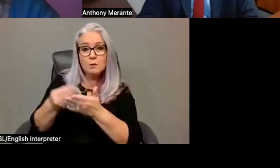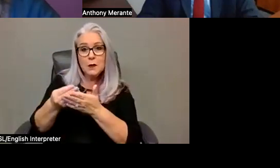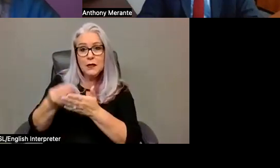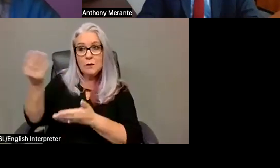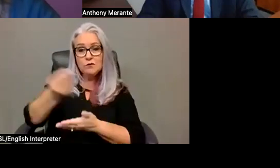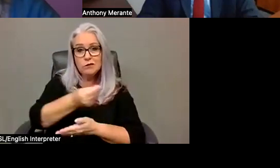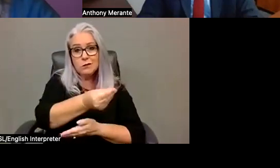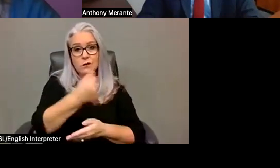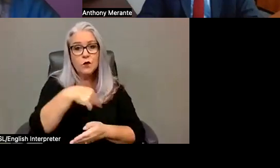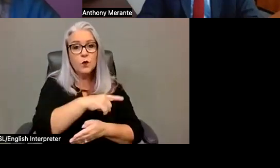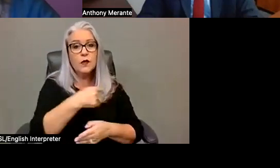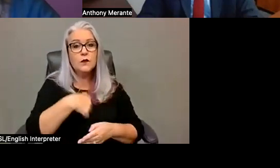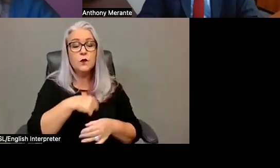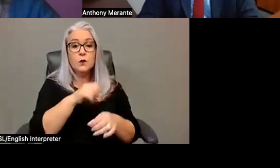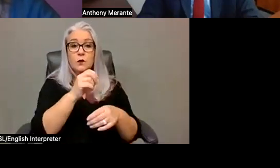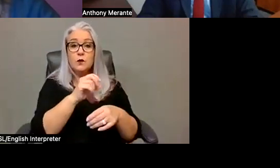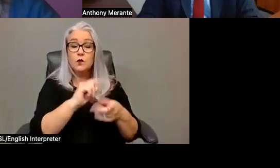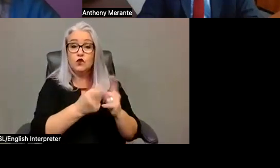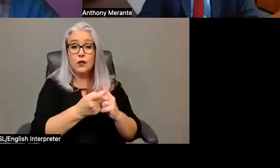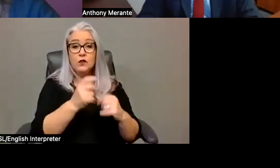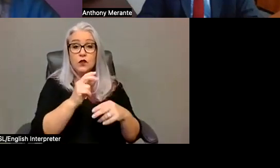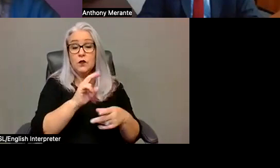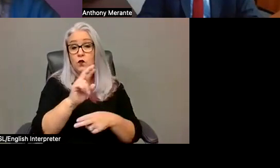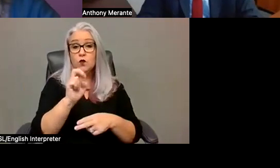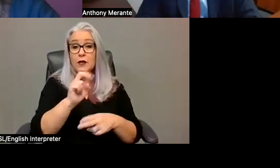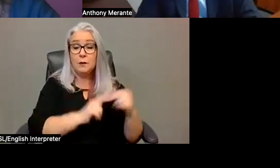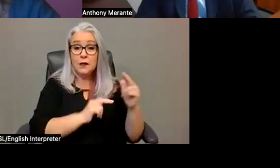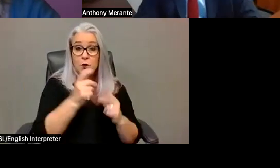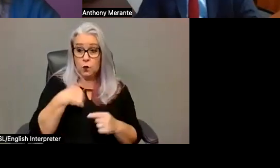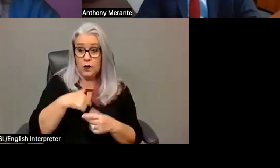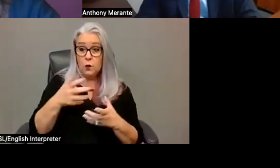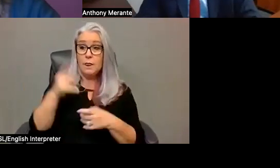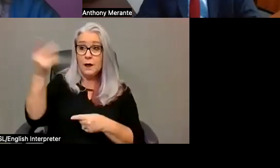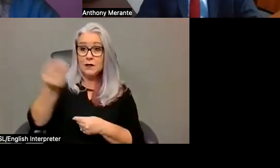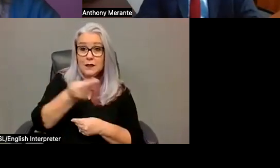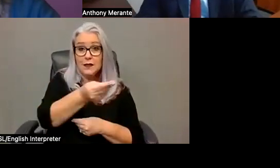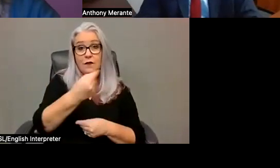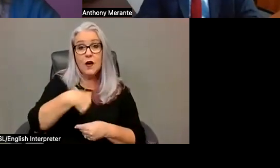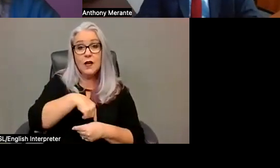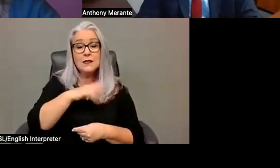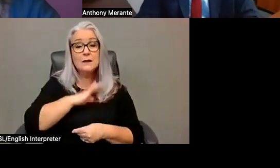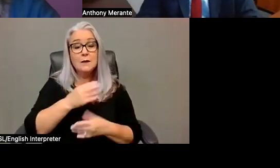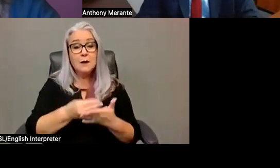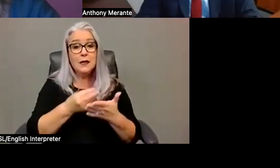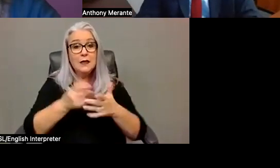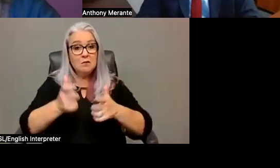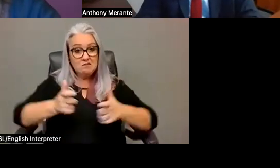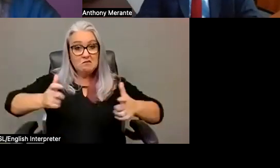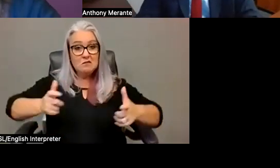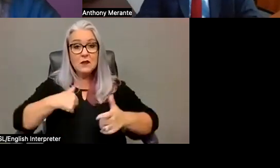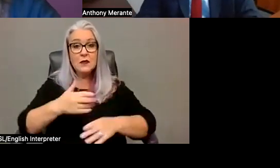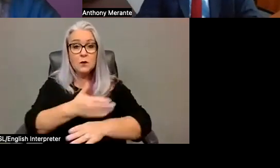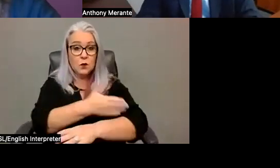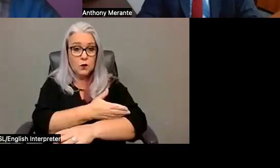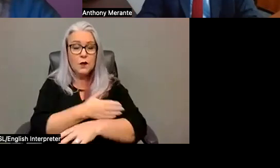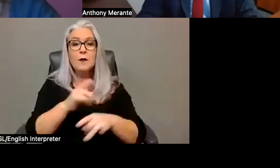as we can. Now, what we do is we want them to give us money so that we can expand and improve. But we also have